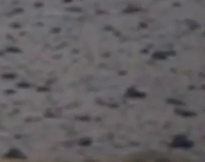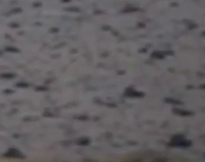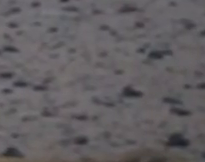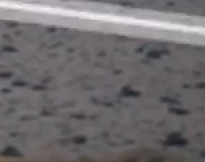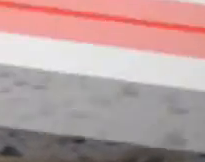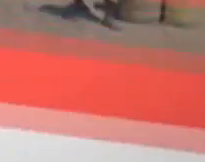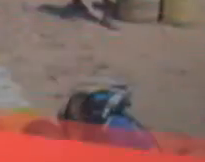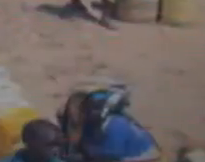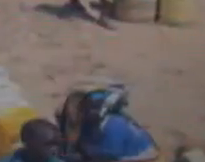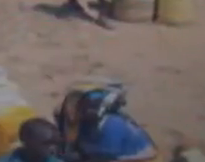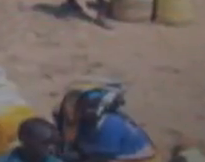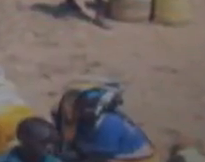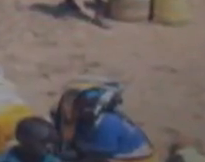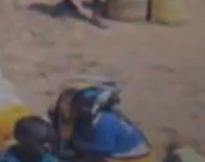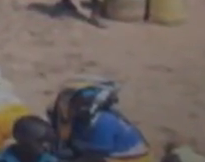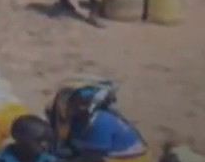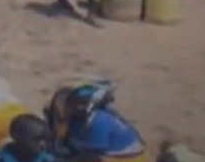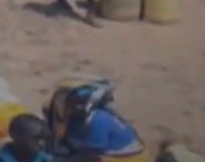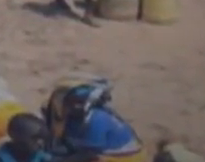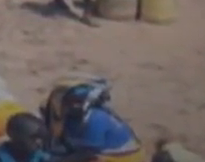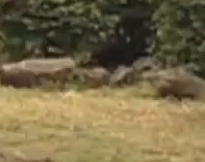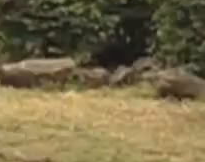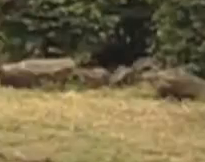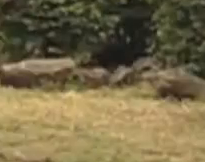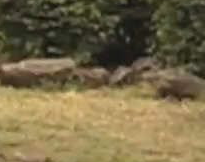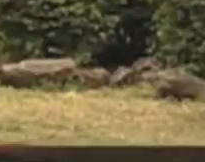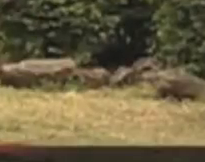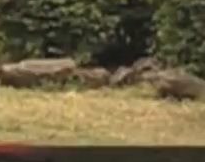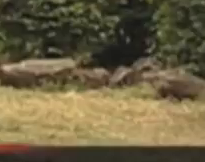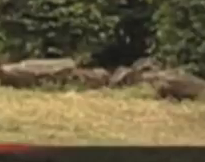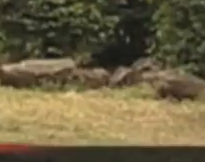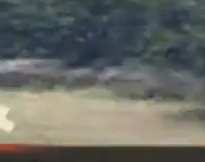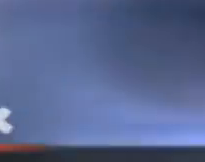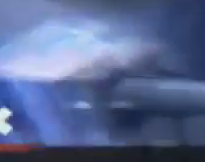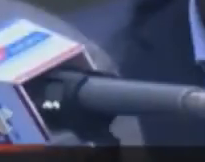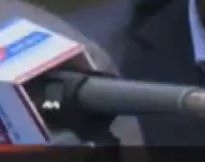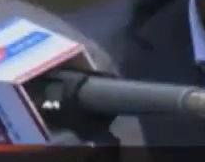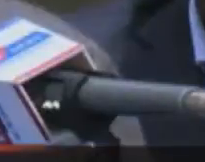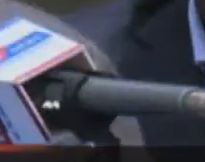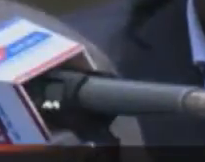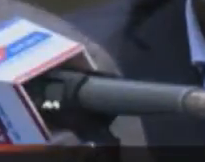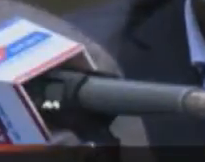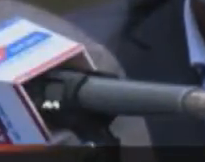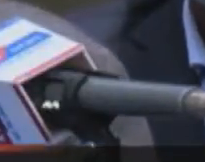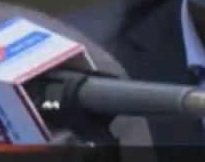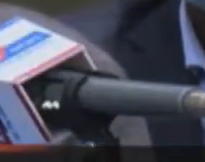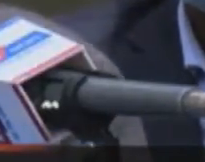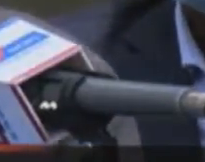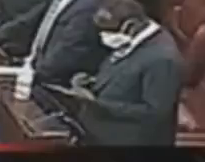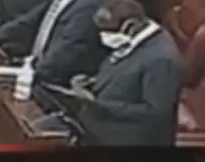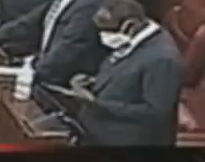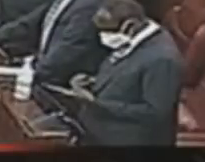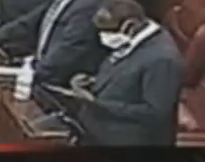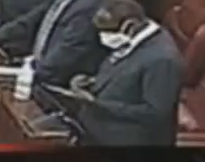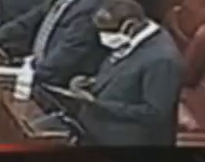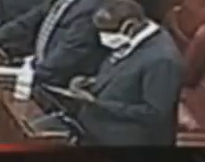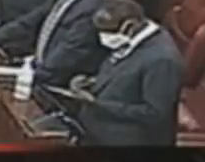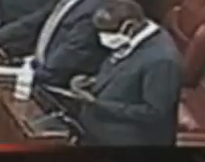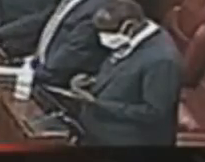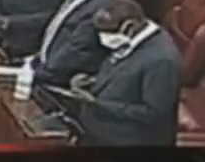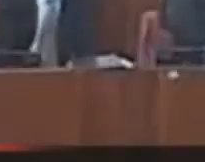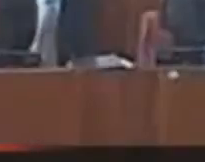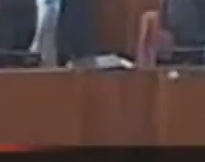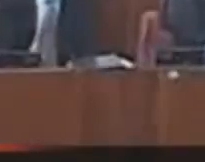We are getting it wrong when we think that we should have a formula to divide the money. Tunaona tutawachana na Kenya sisi. We want to correct